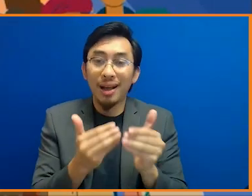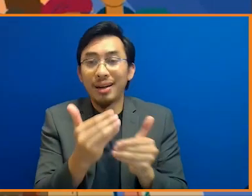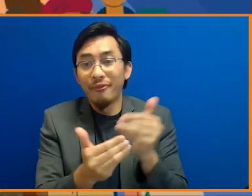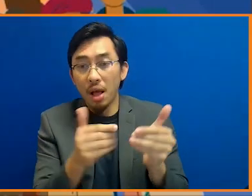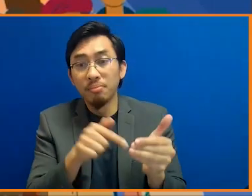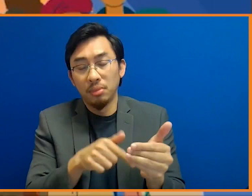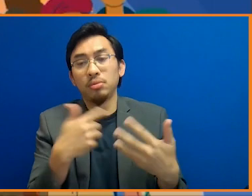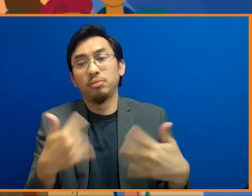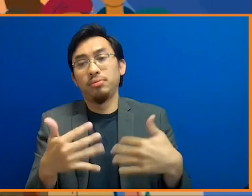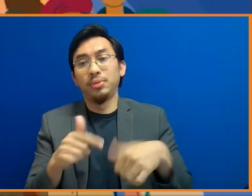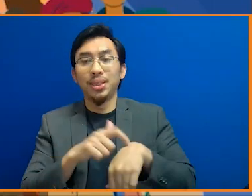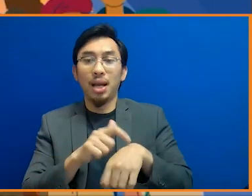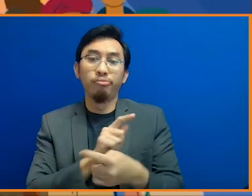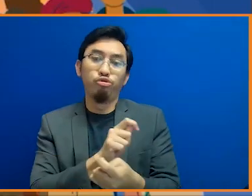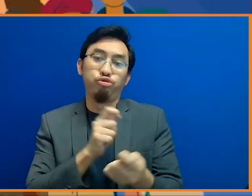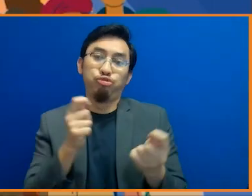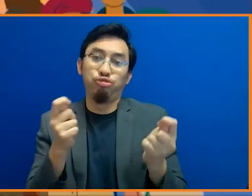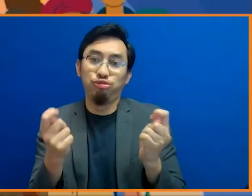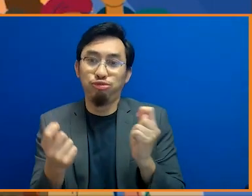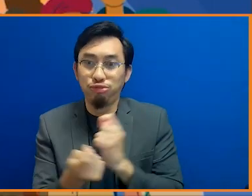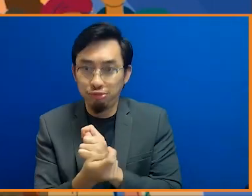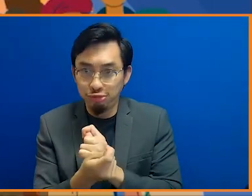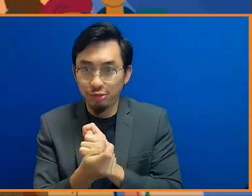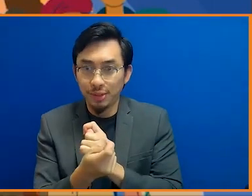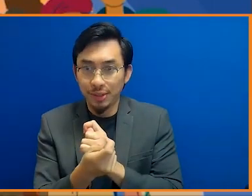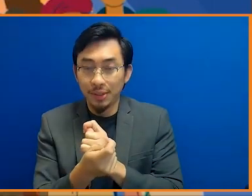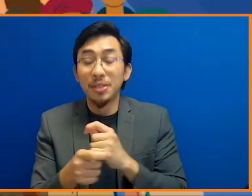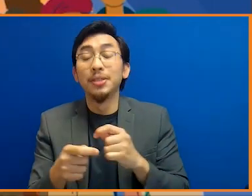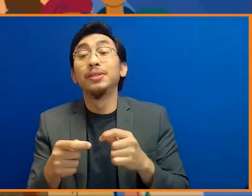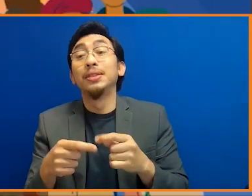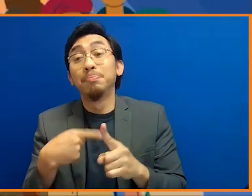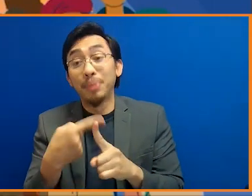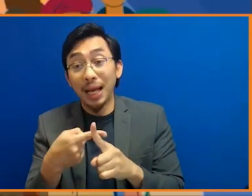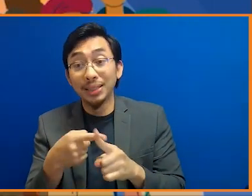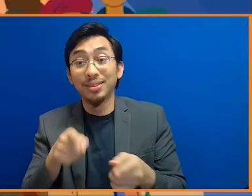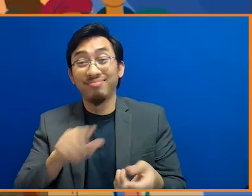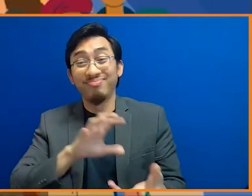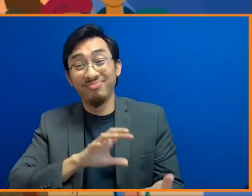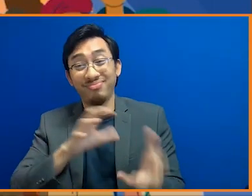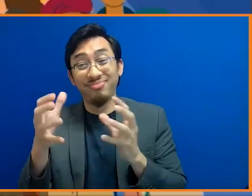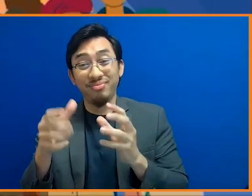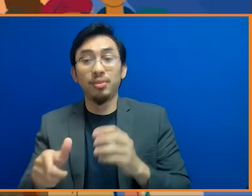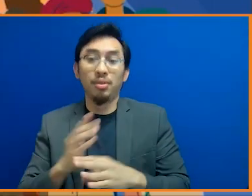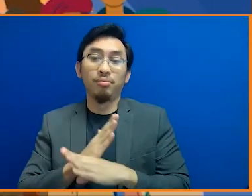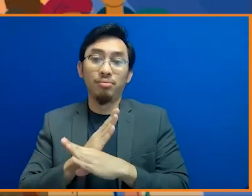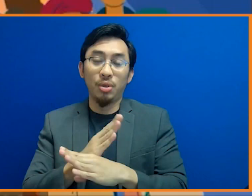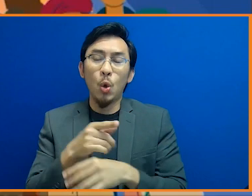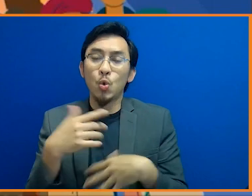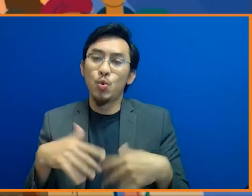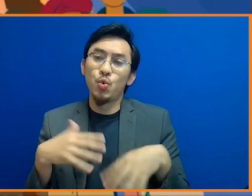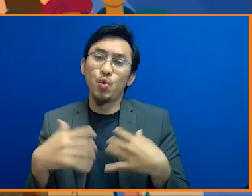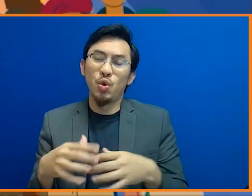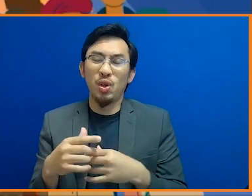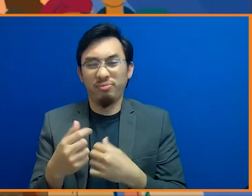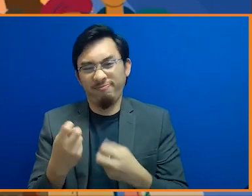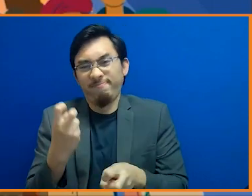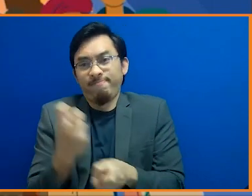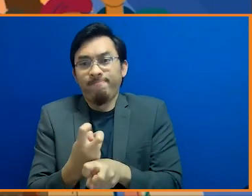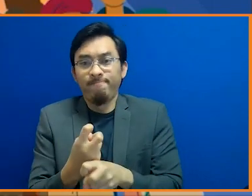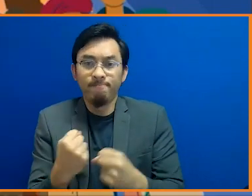technology have changed a lot of things, including the way we anticipate the disasters. So now a lot